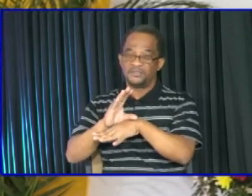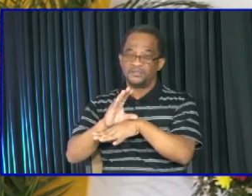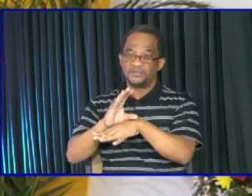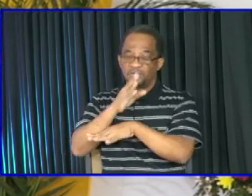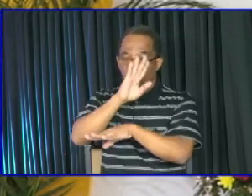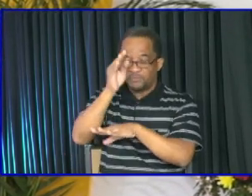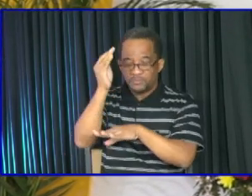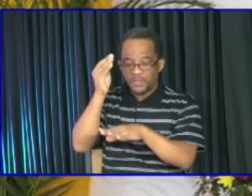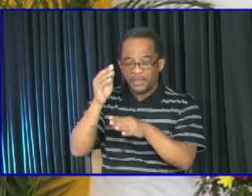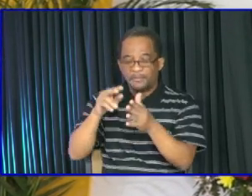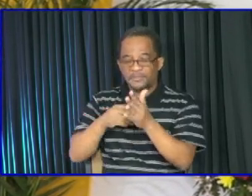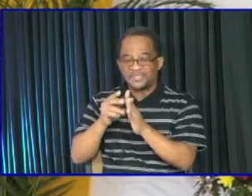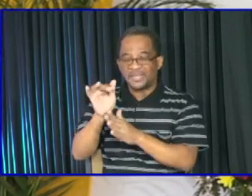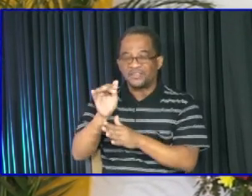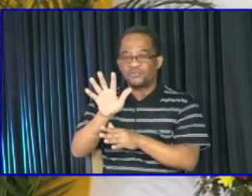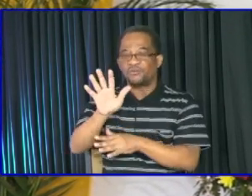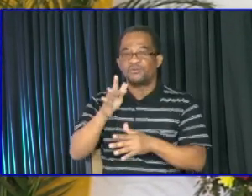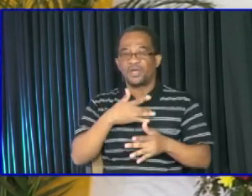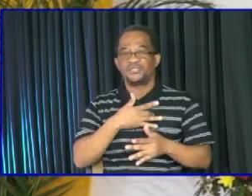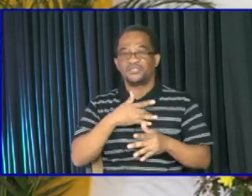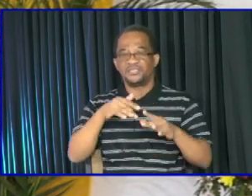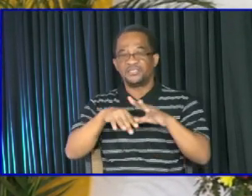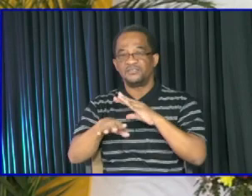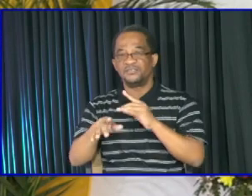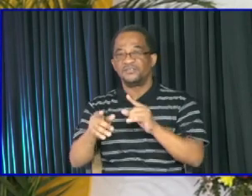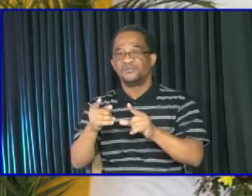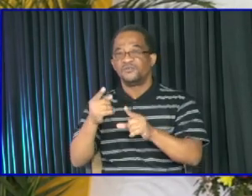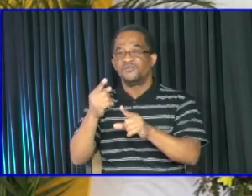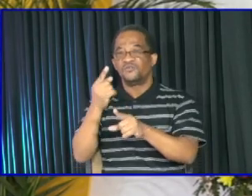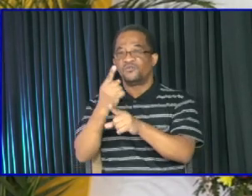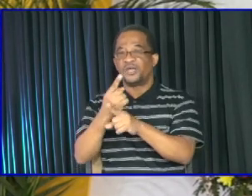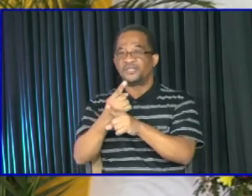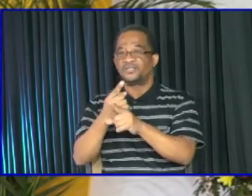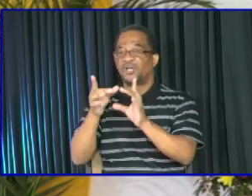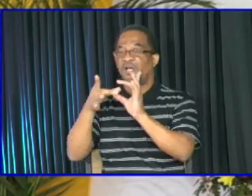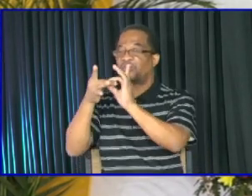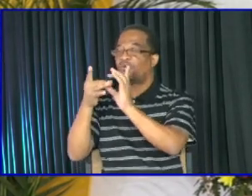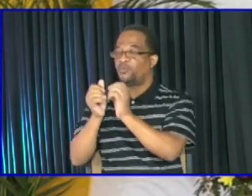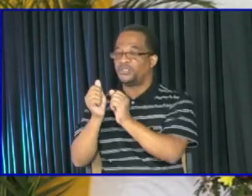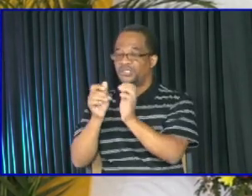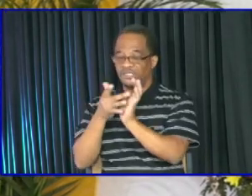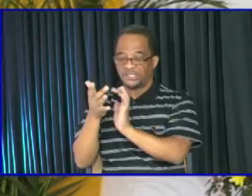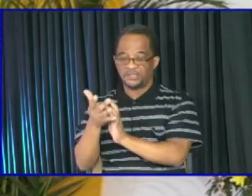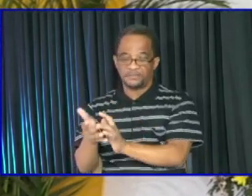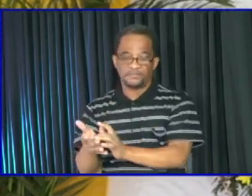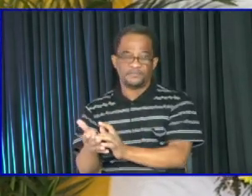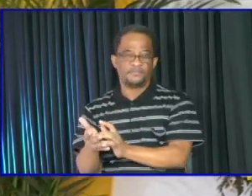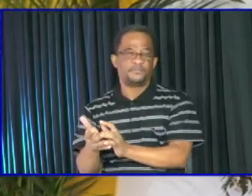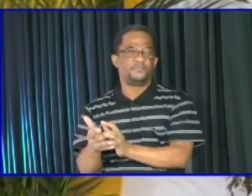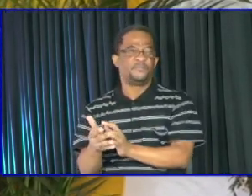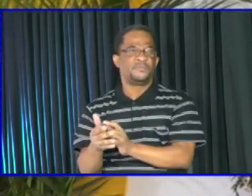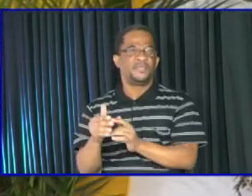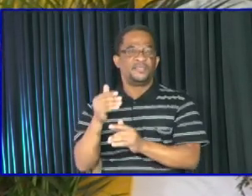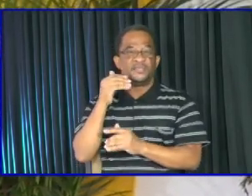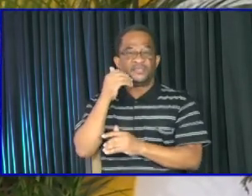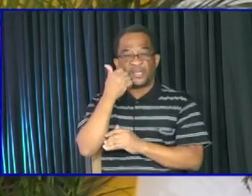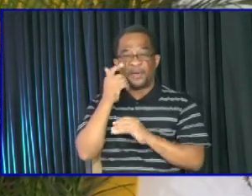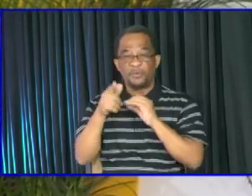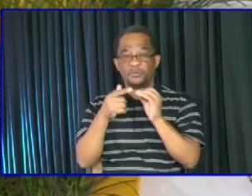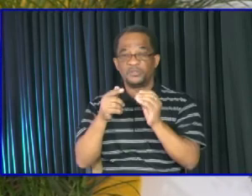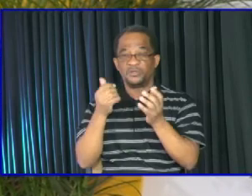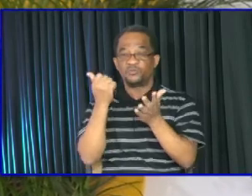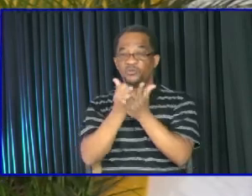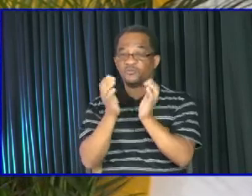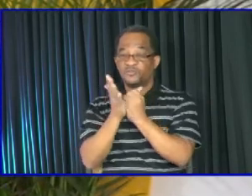right place. And I should say that again for emphasis. The sad account of the crucifixion of